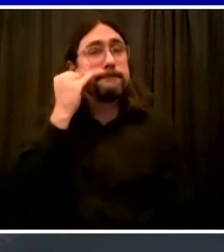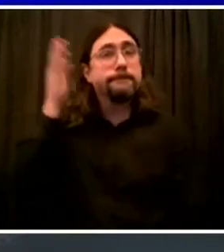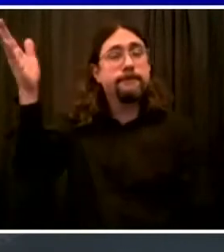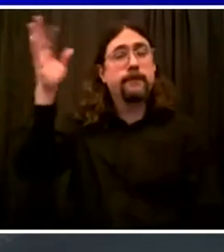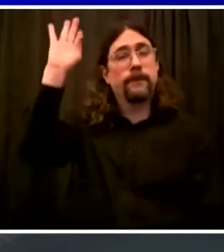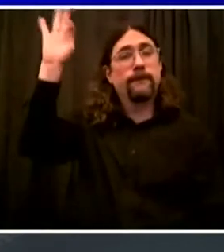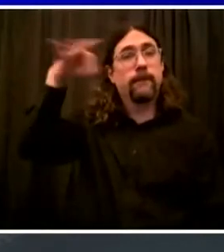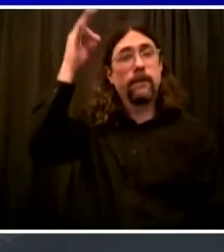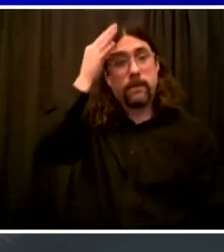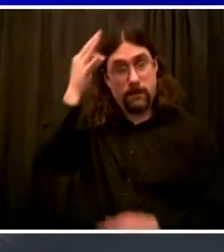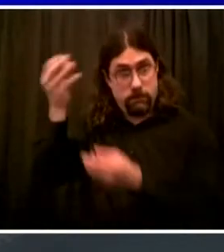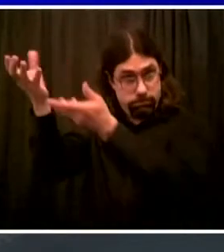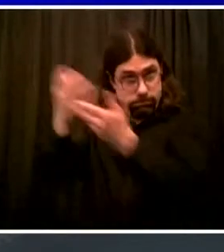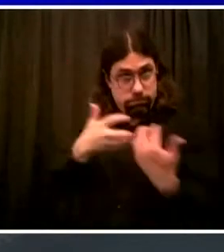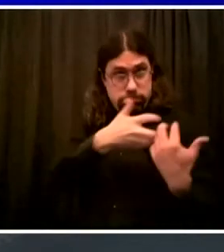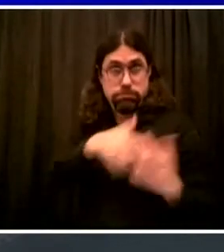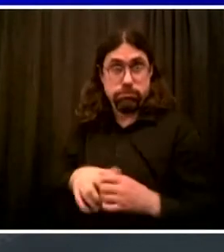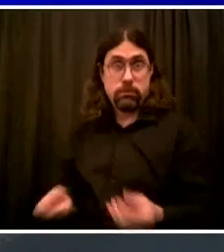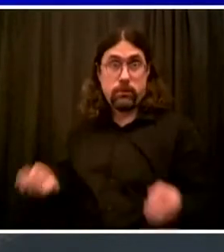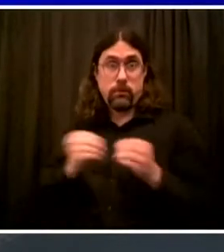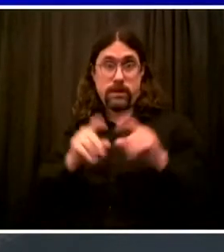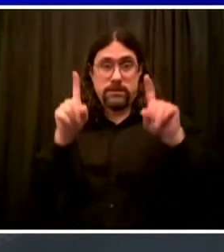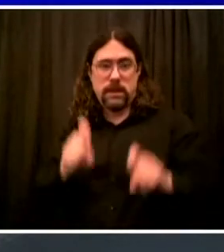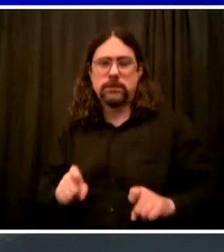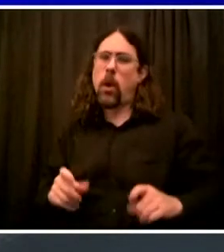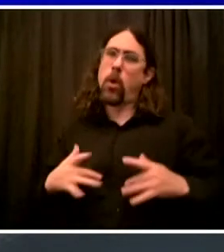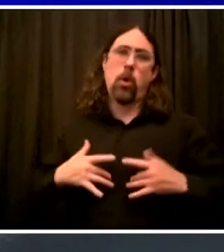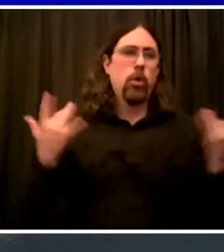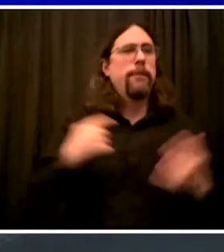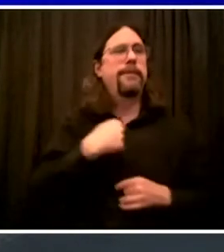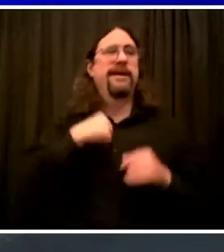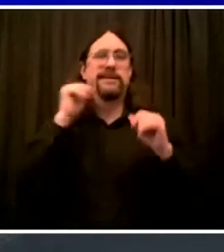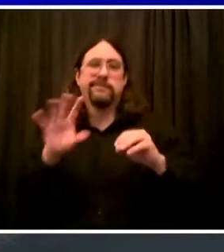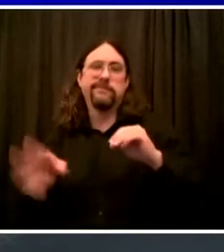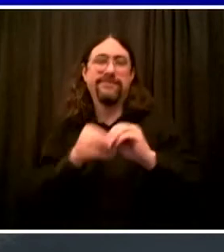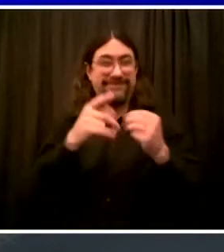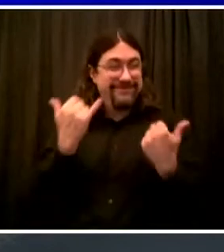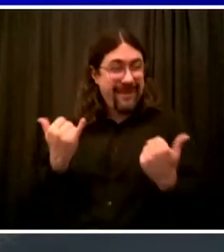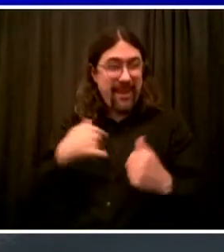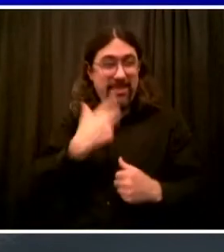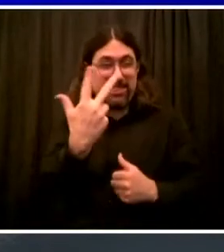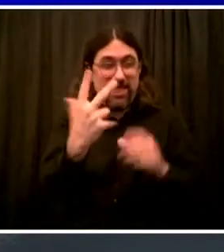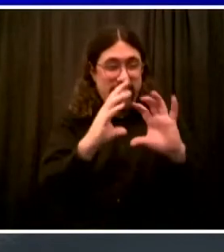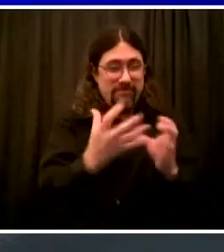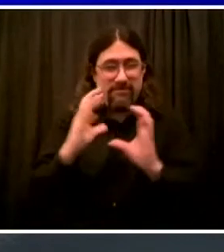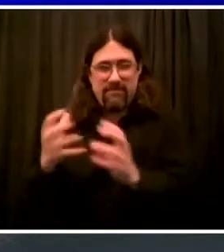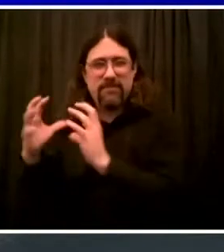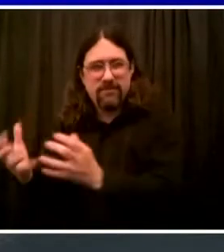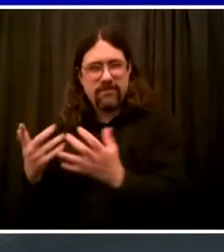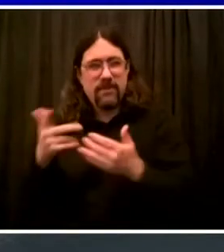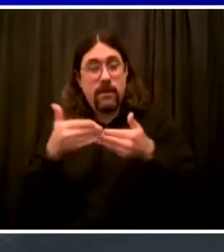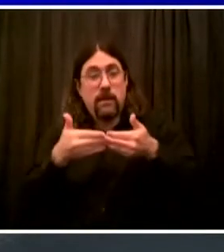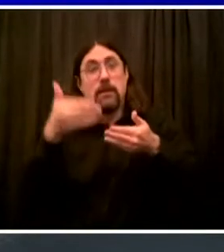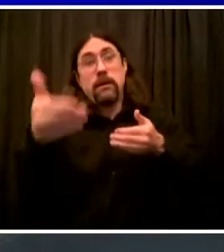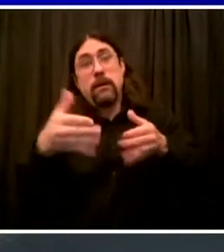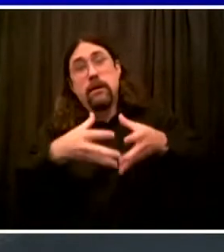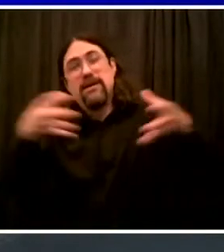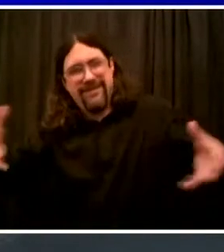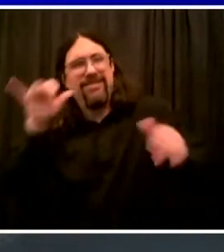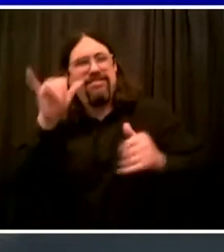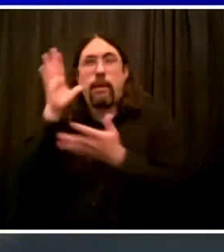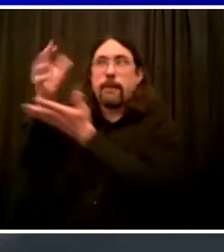gotten simpler because of that self-swab technique we talked about a few days back. So sky's the limit so long as we can keep